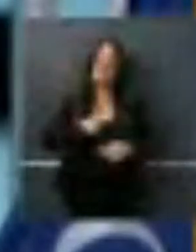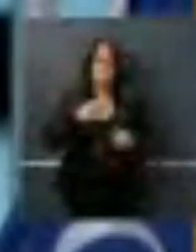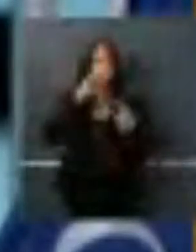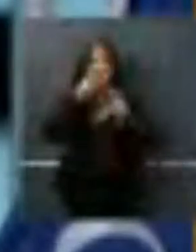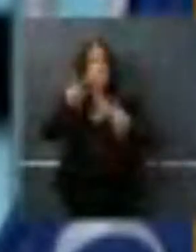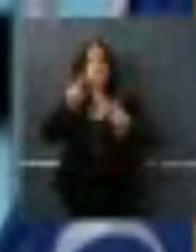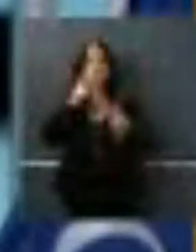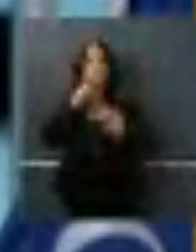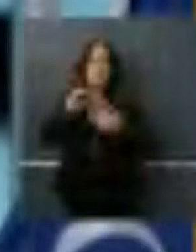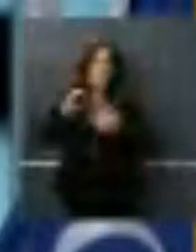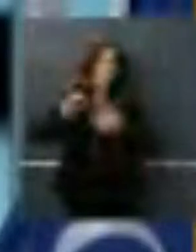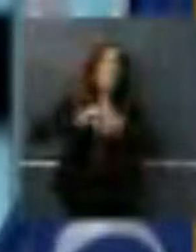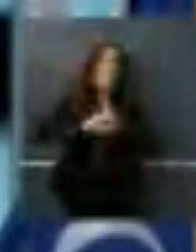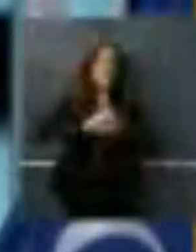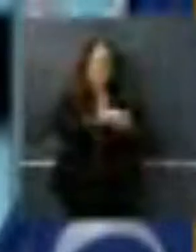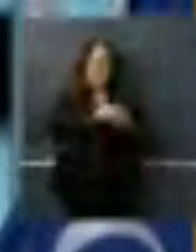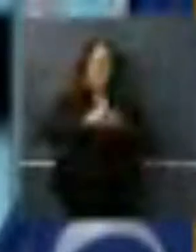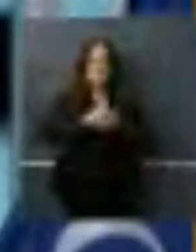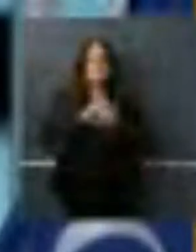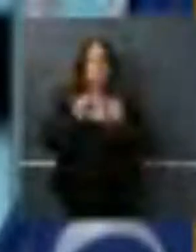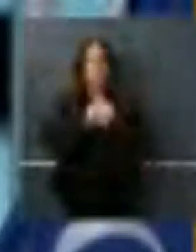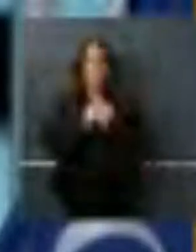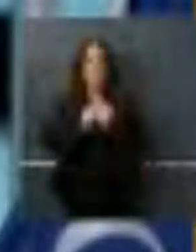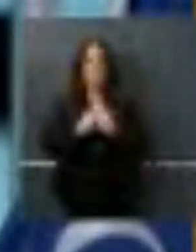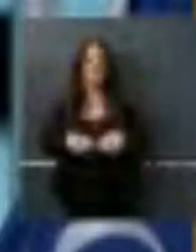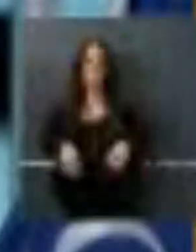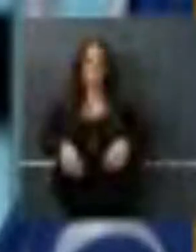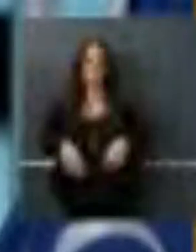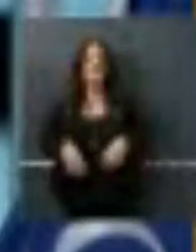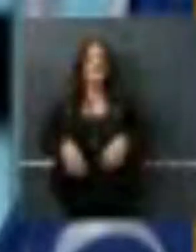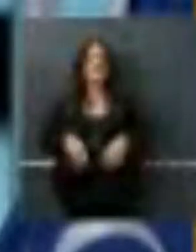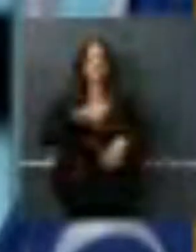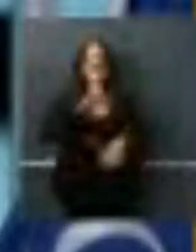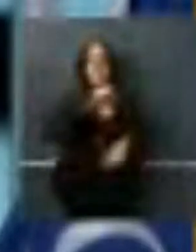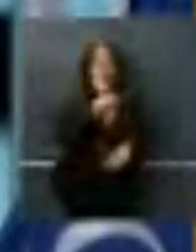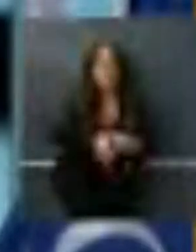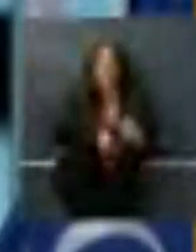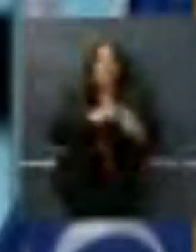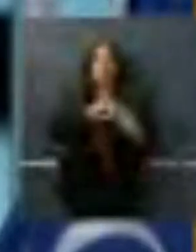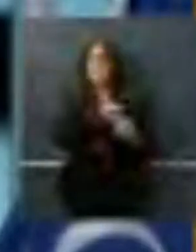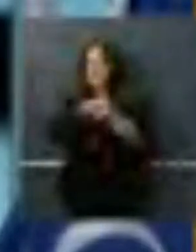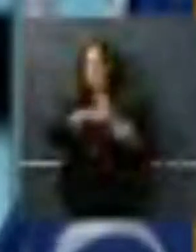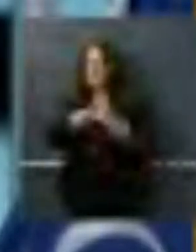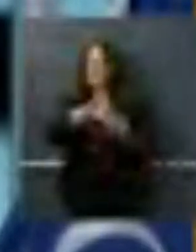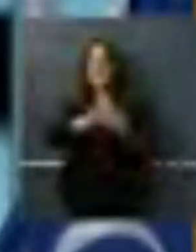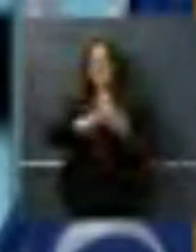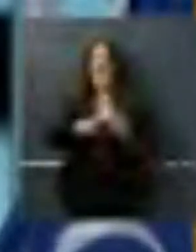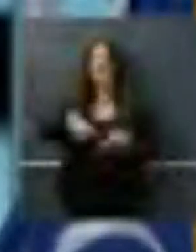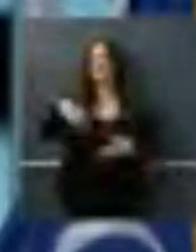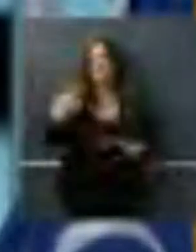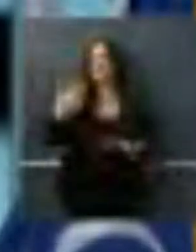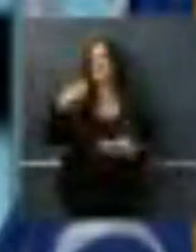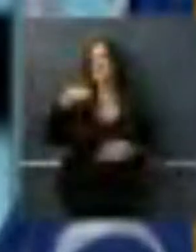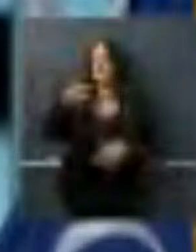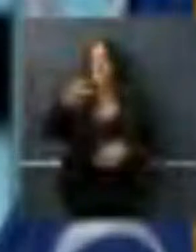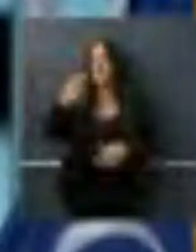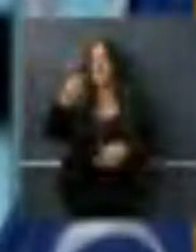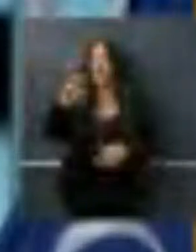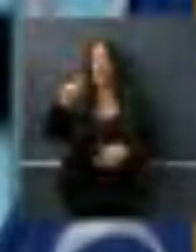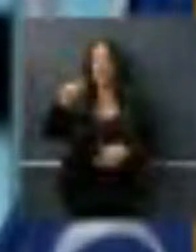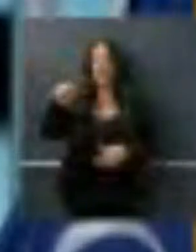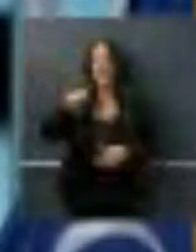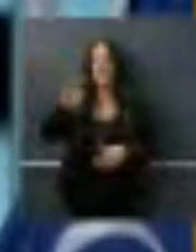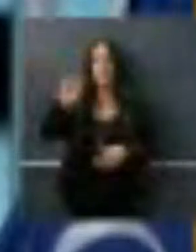Assembly, Bob Hertzberg, Senator Hertzberg leading the Economic Task Force in the Senate, coming up with already some